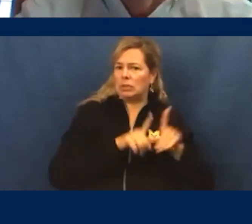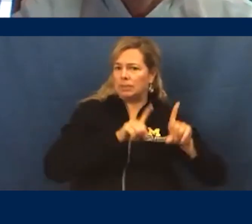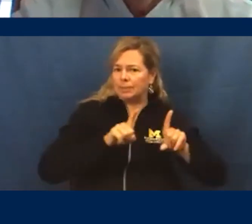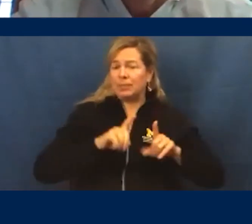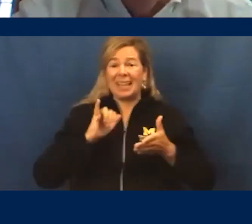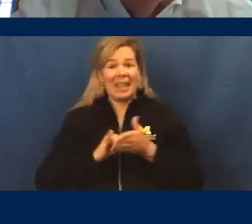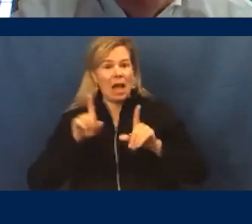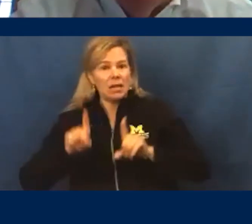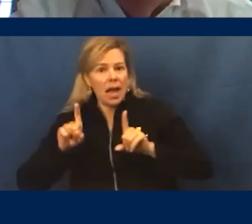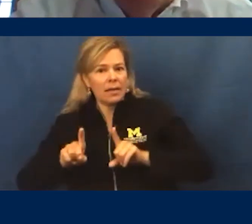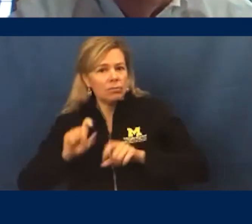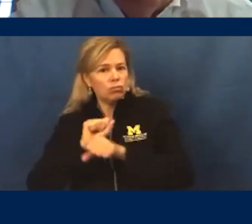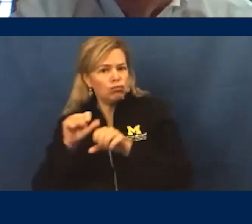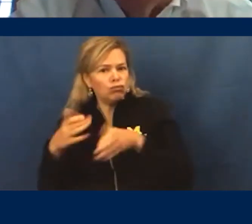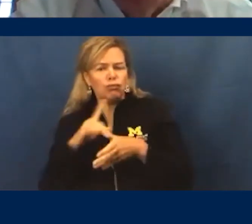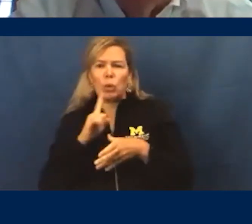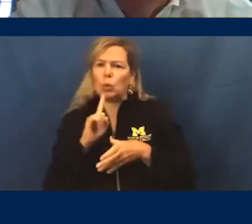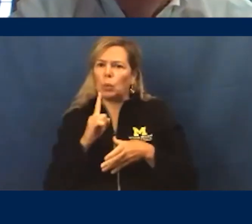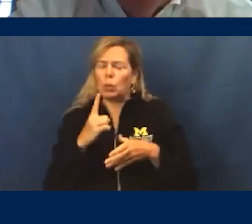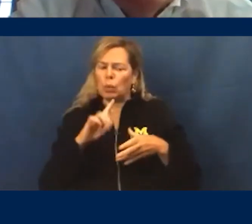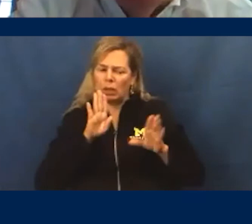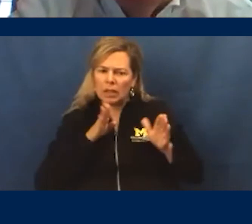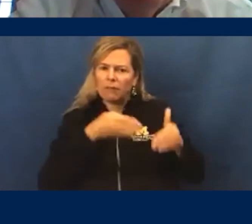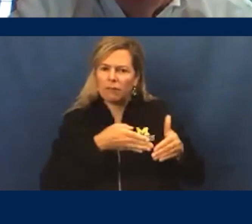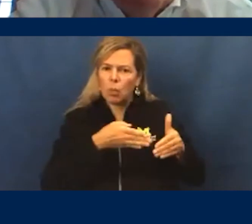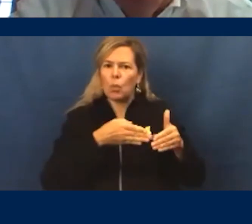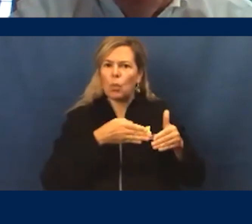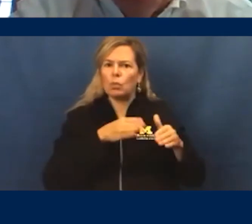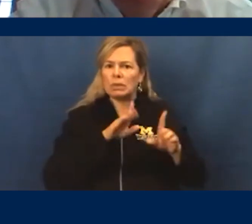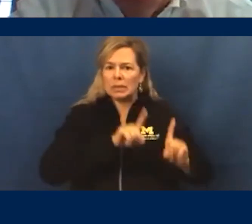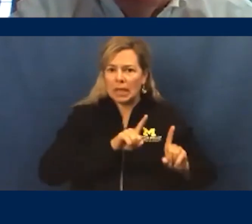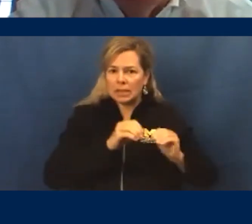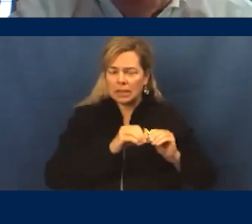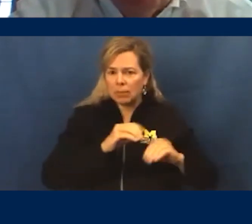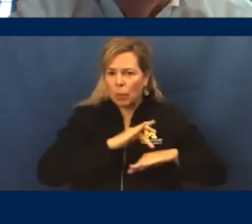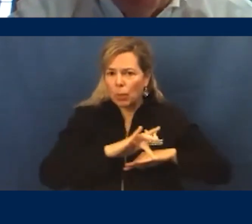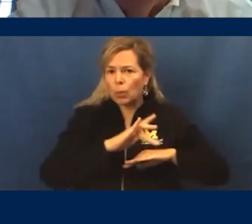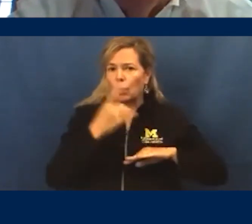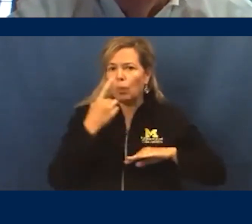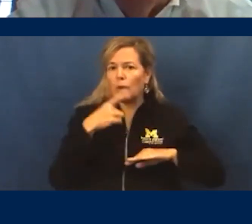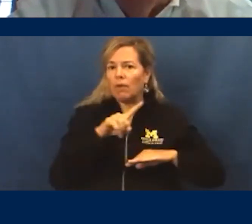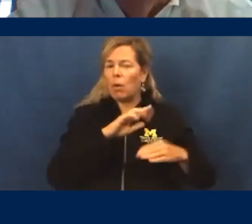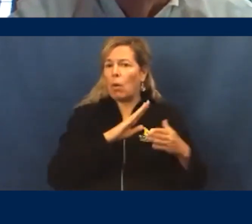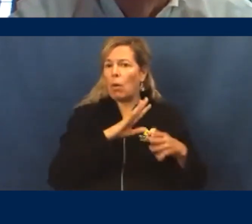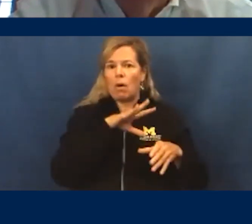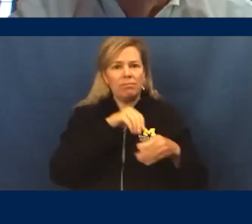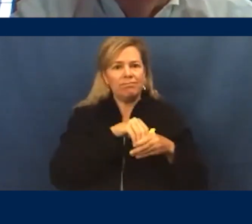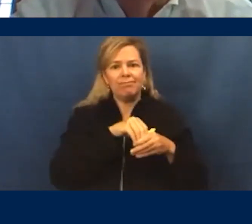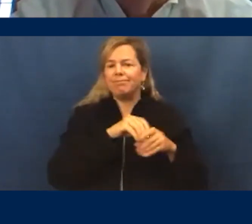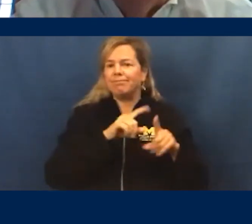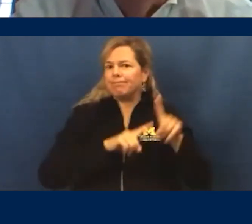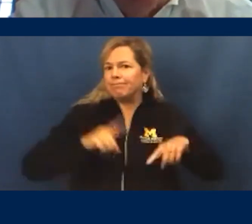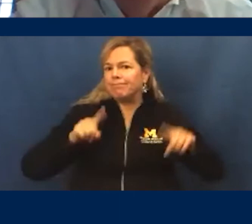a largely programmatic focus on making testing more available, which has involved multiple initiatives,